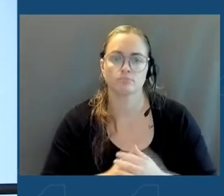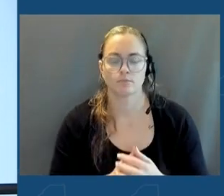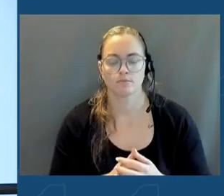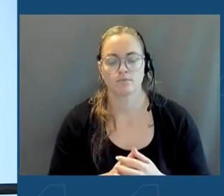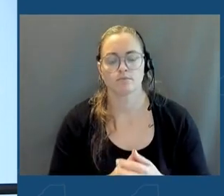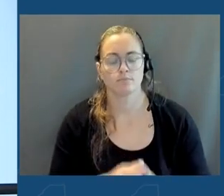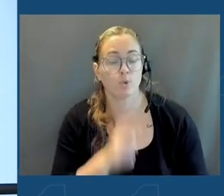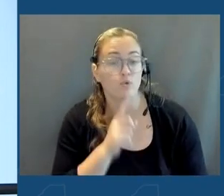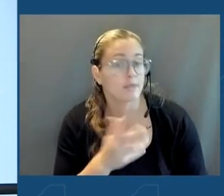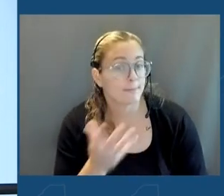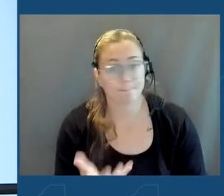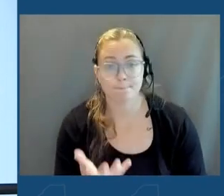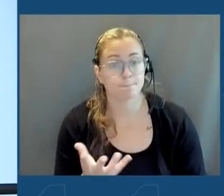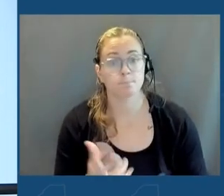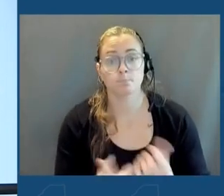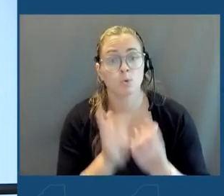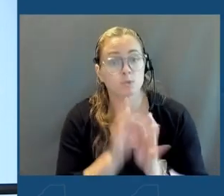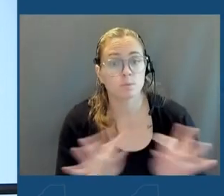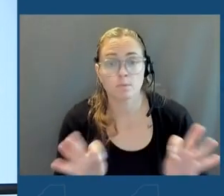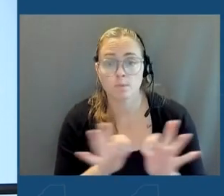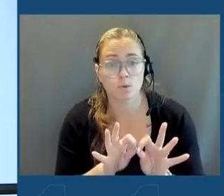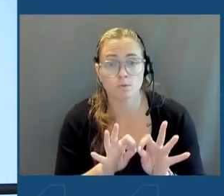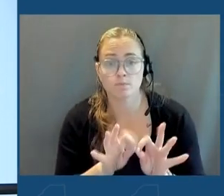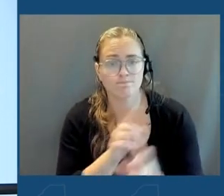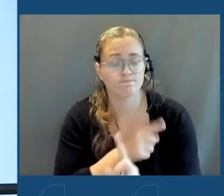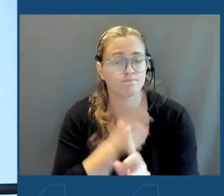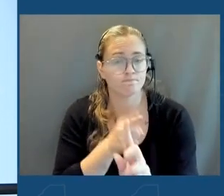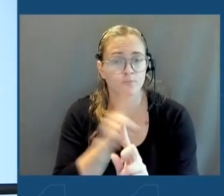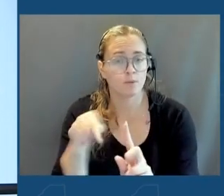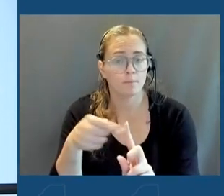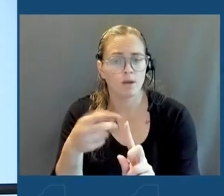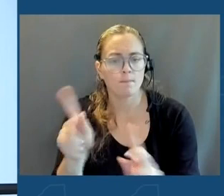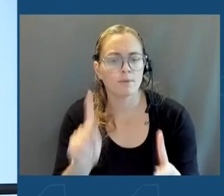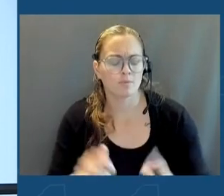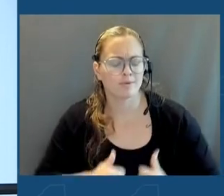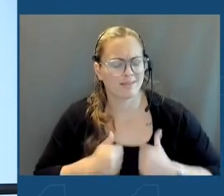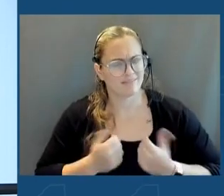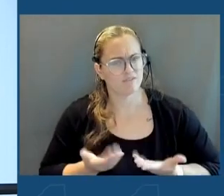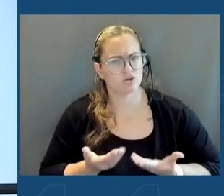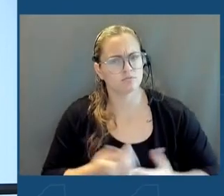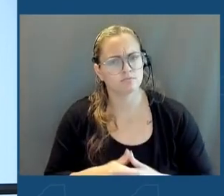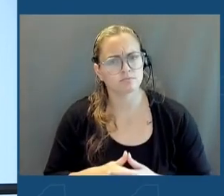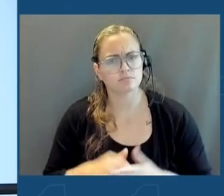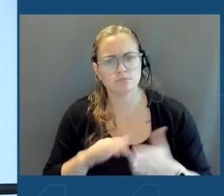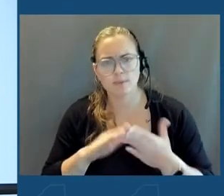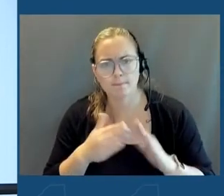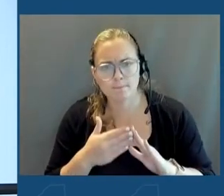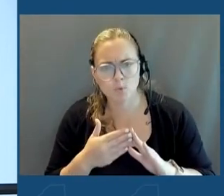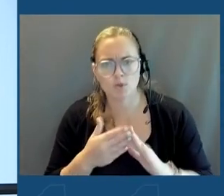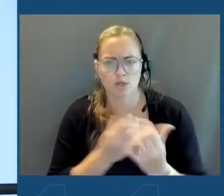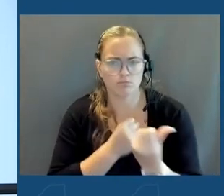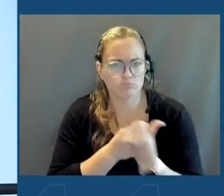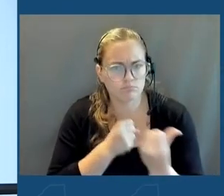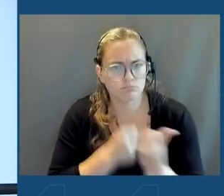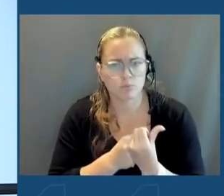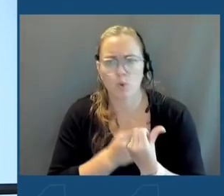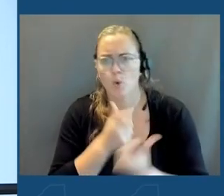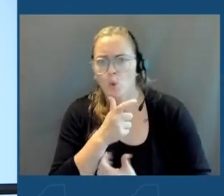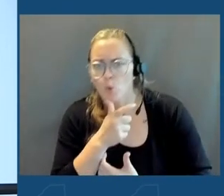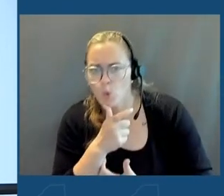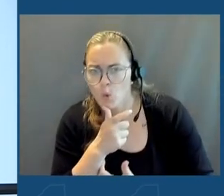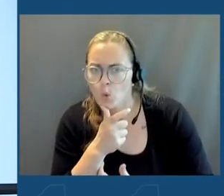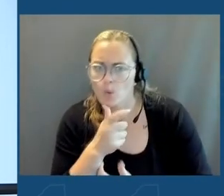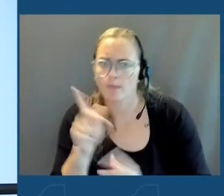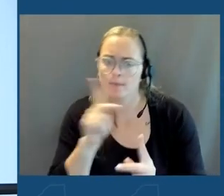really, most importantly, it's about the people who live here, the communities that we're supporting, the stakeholders that